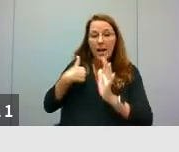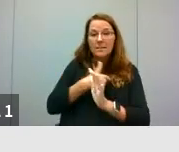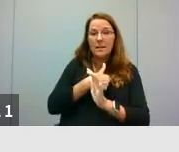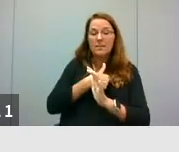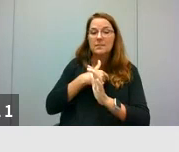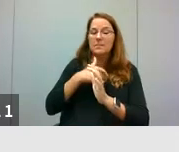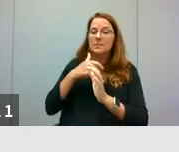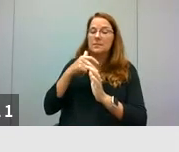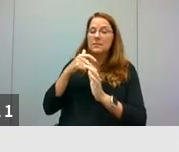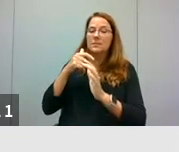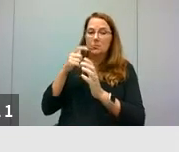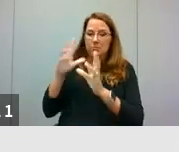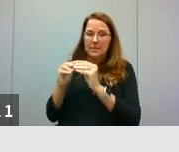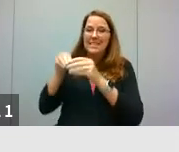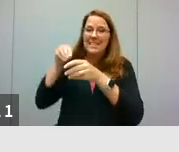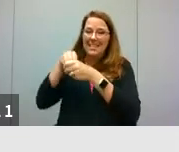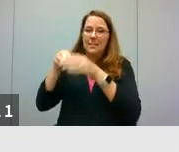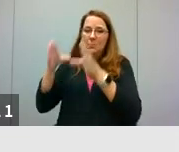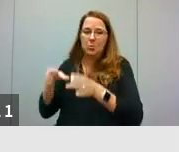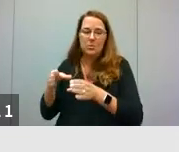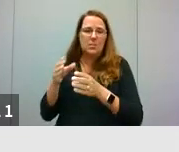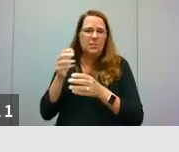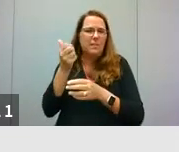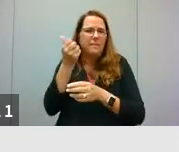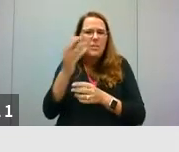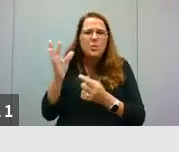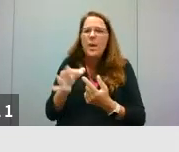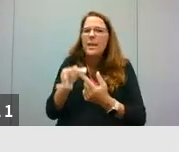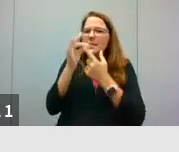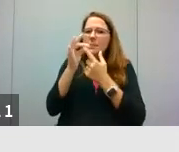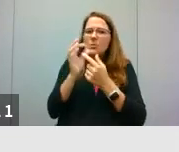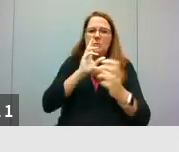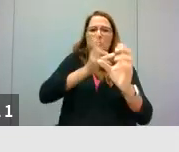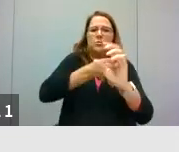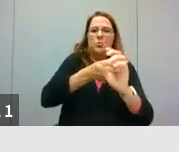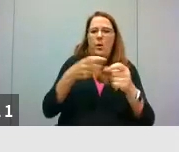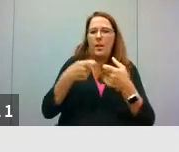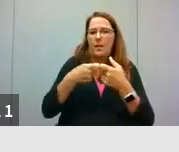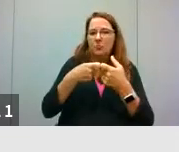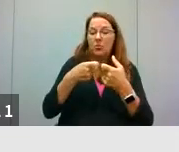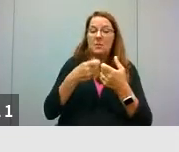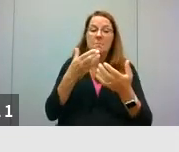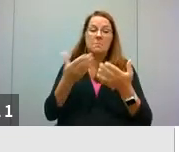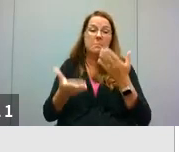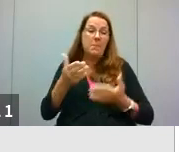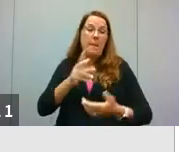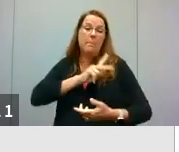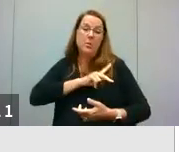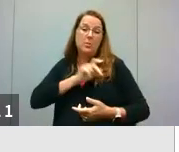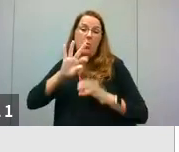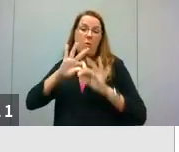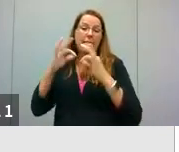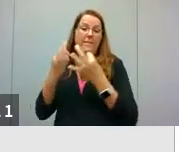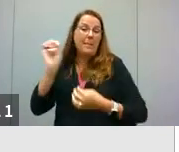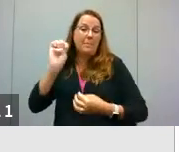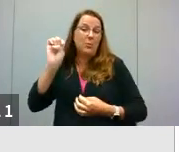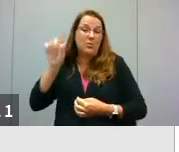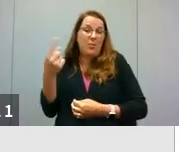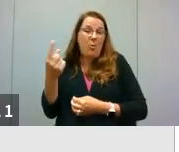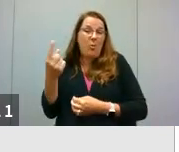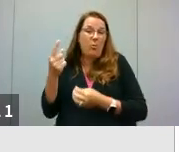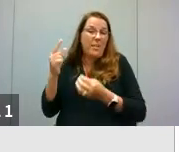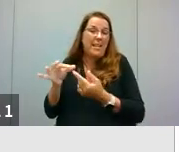certain exceptions for people to join us electronically, whether it's a personal or family emergency. So what